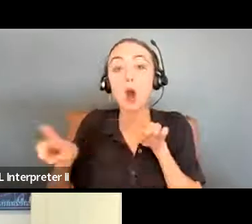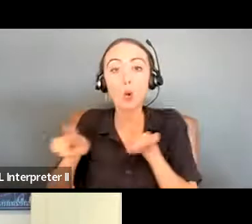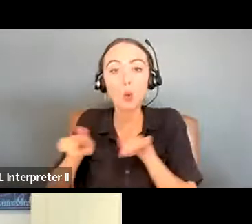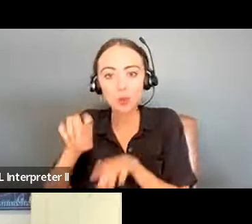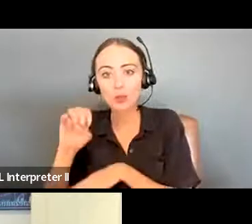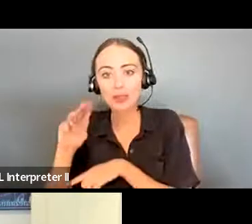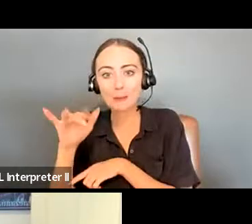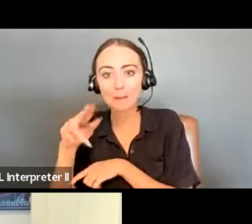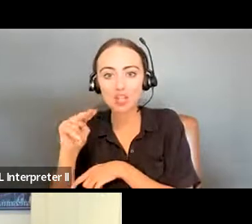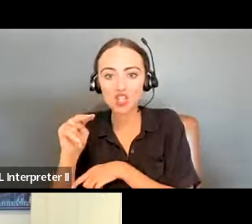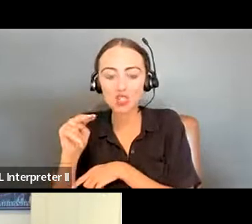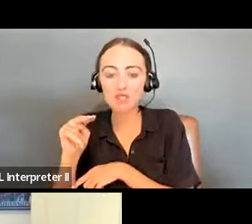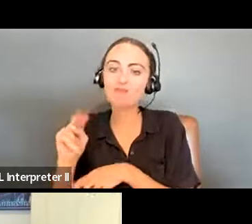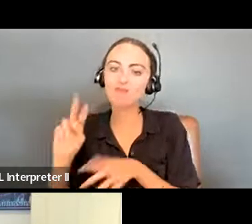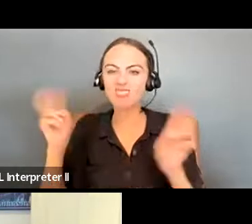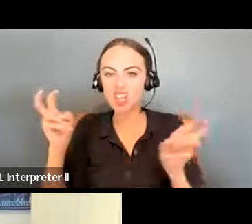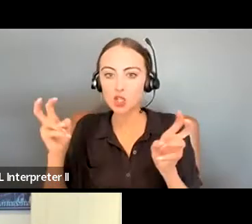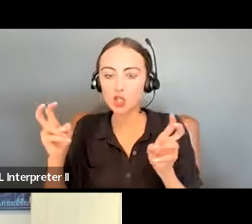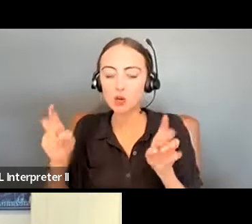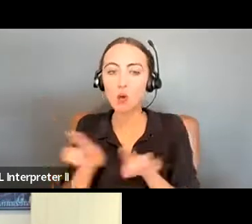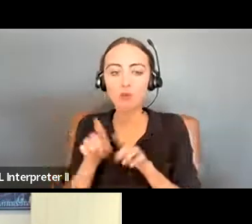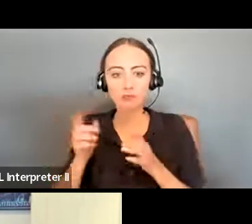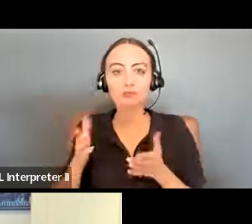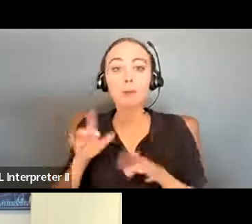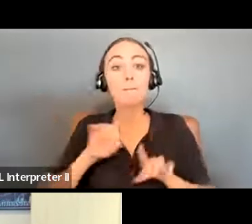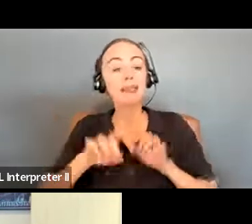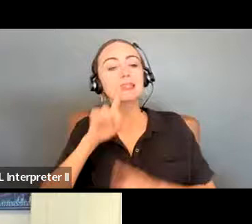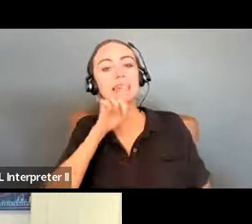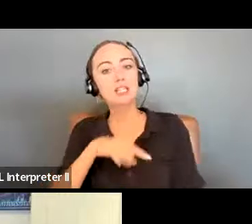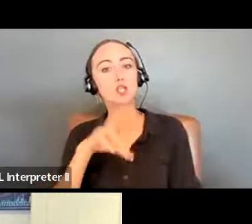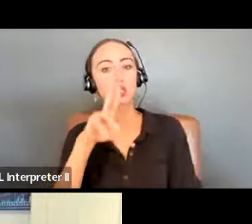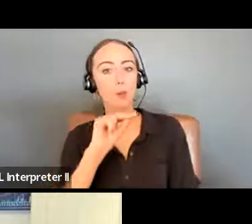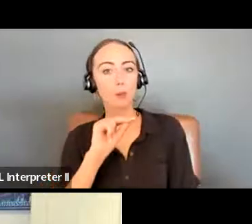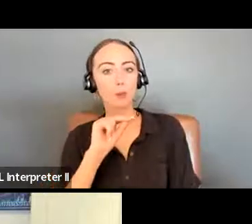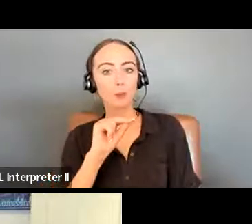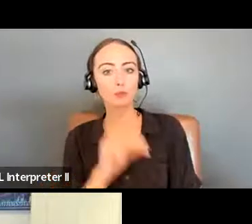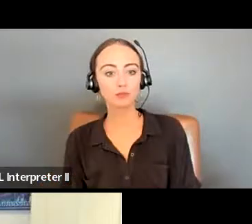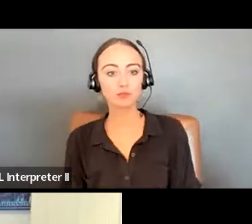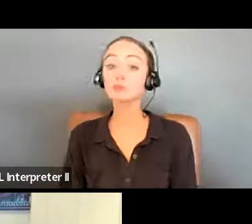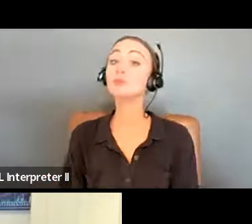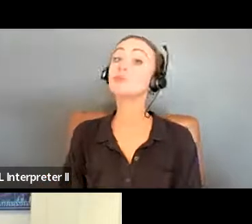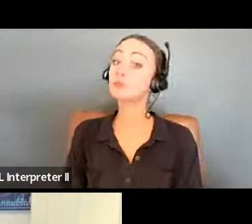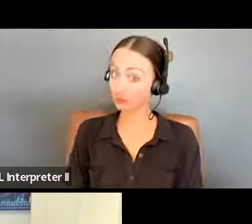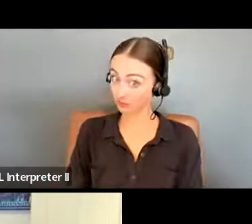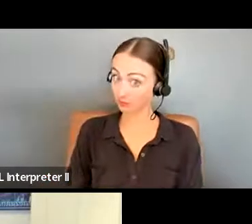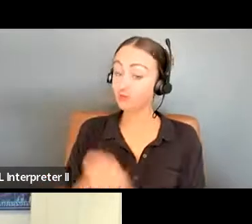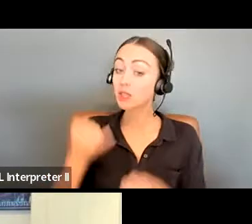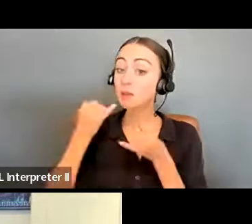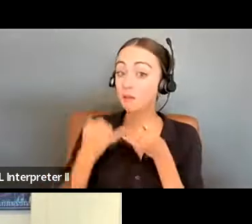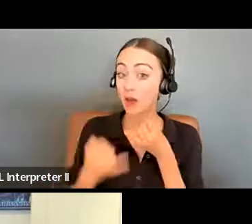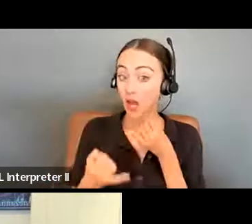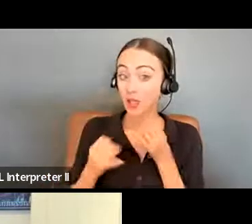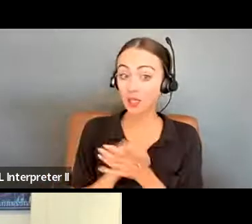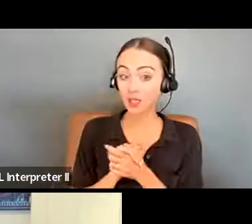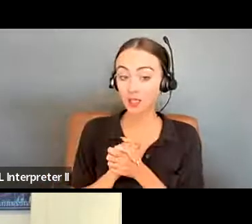do arise. And the answer to your question, however, is no. And finally,